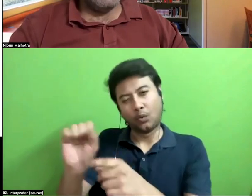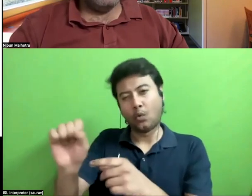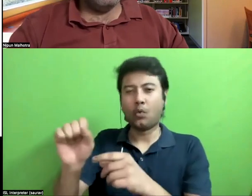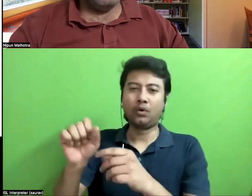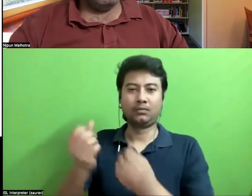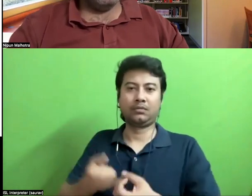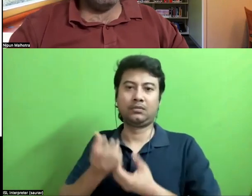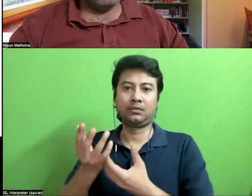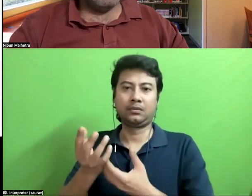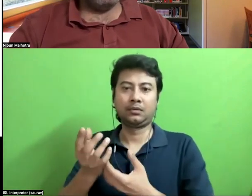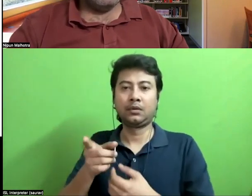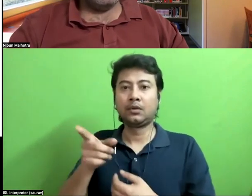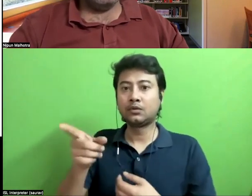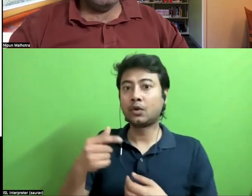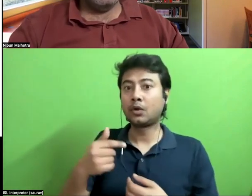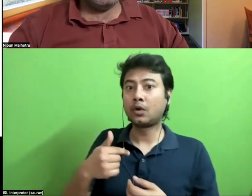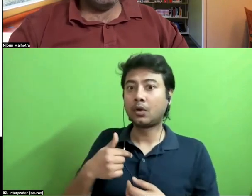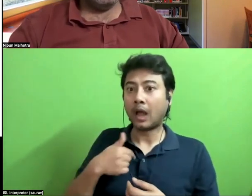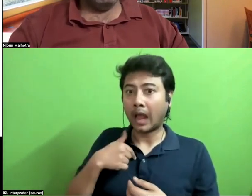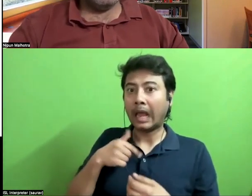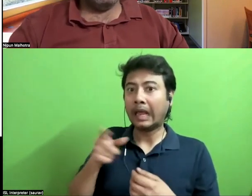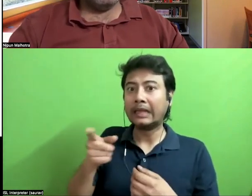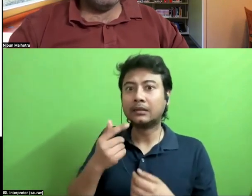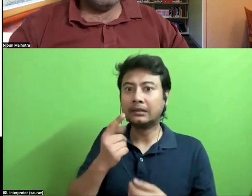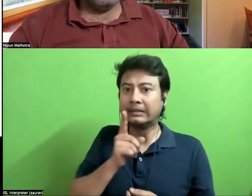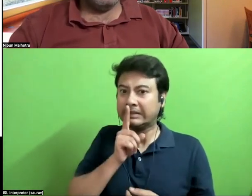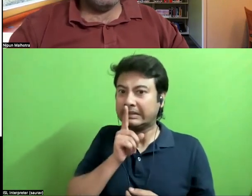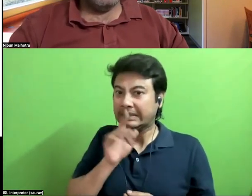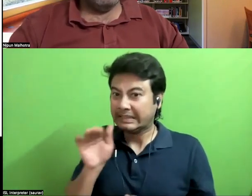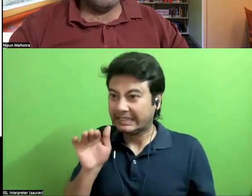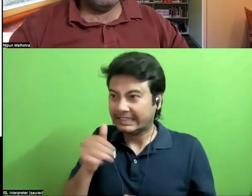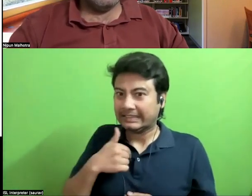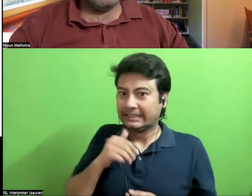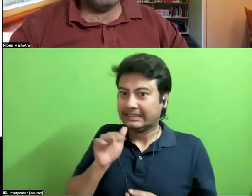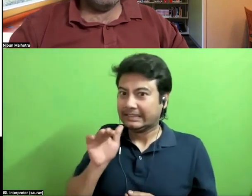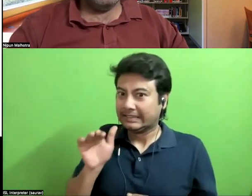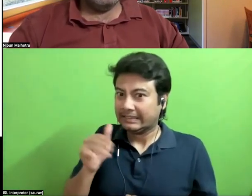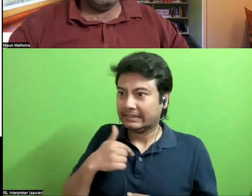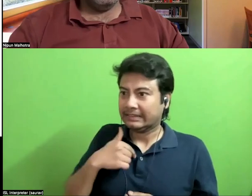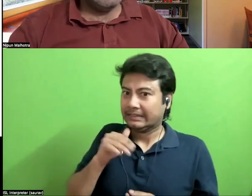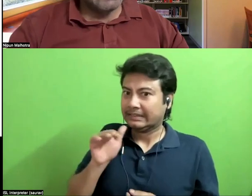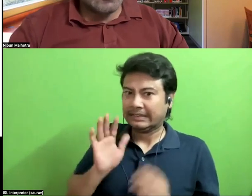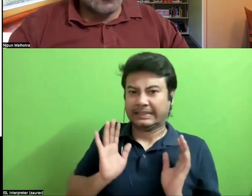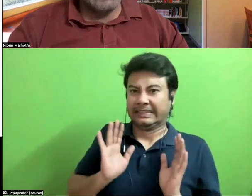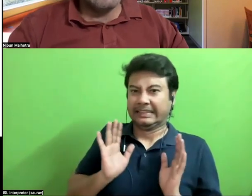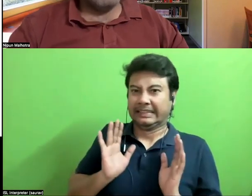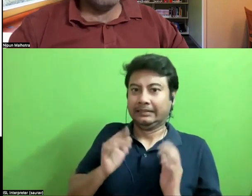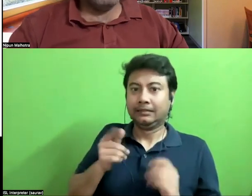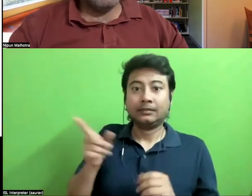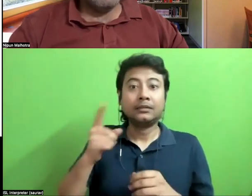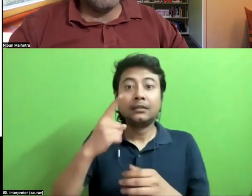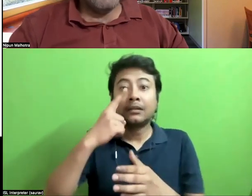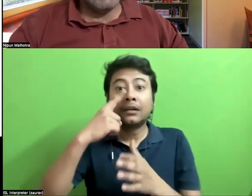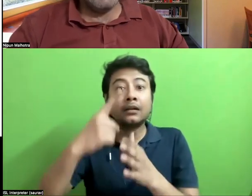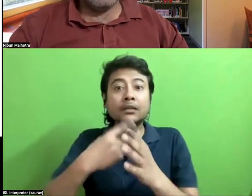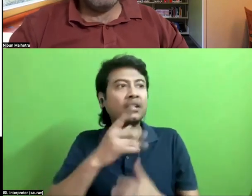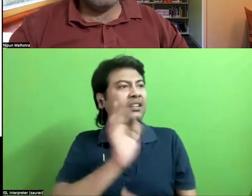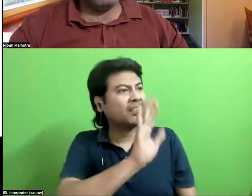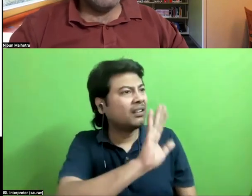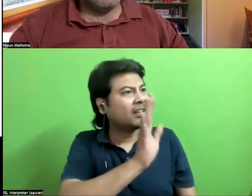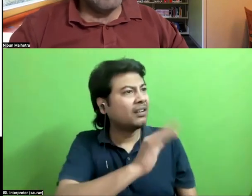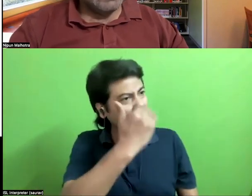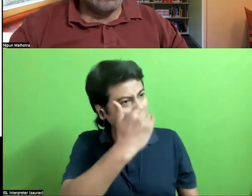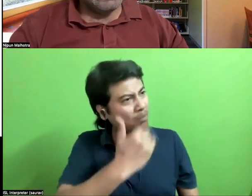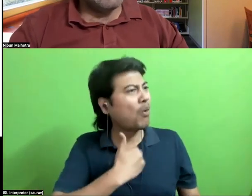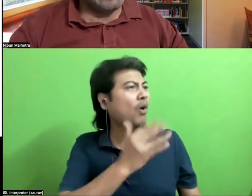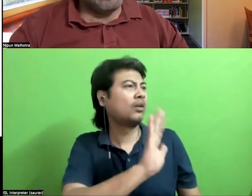insult if you do not make me repeat rather than you making me repeat things over and over again. Another example of problem solving, again from outside